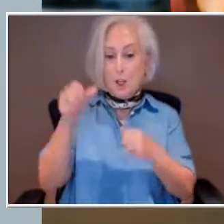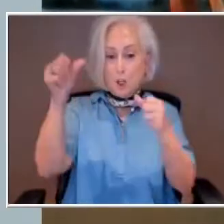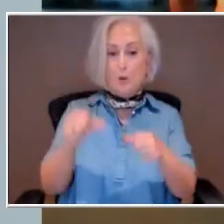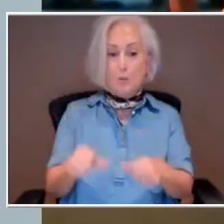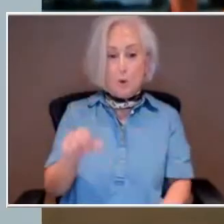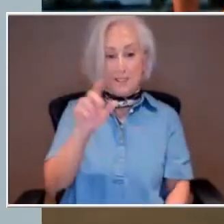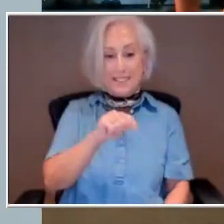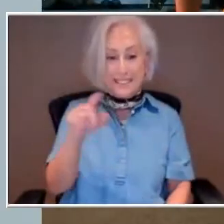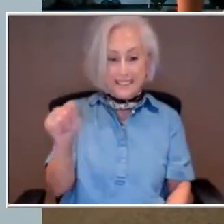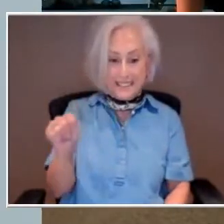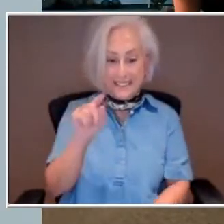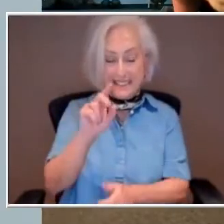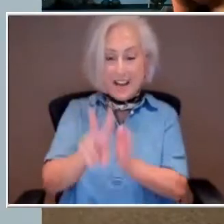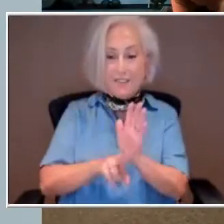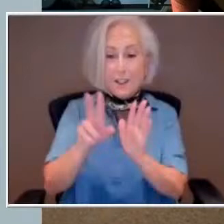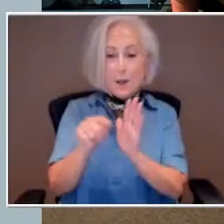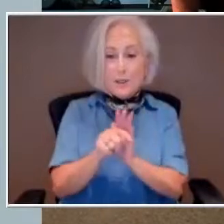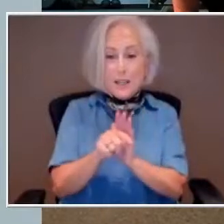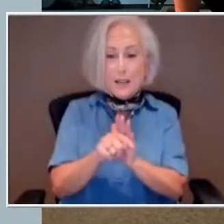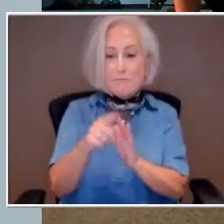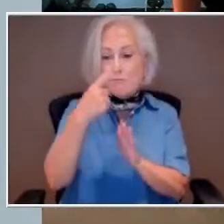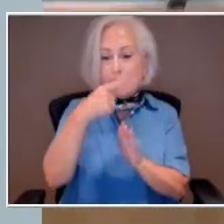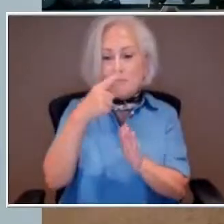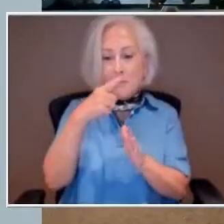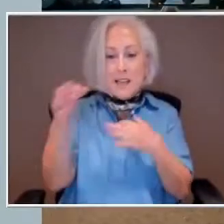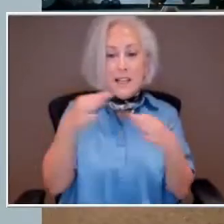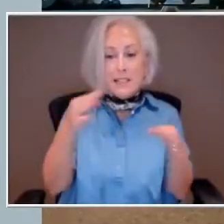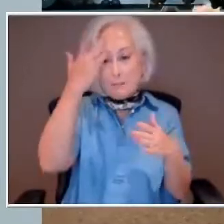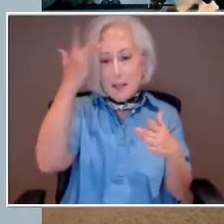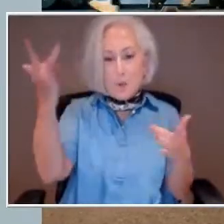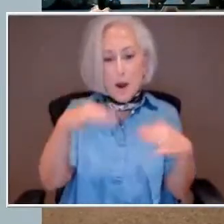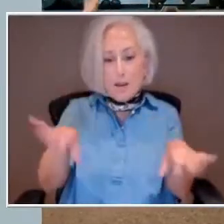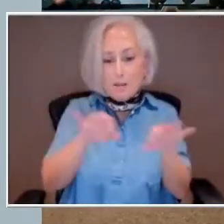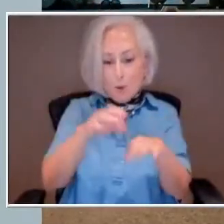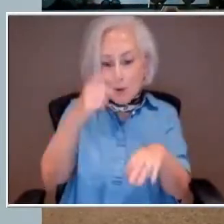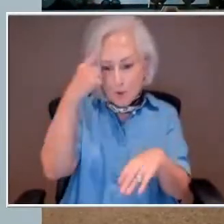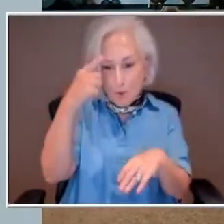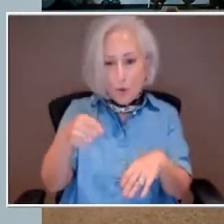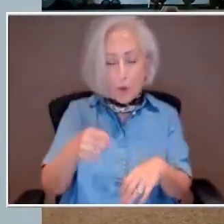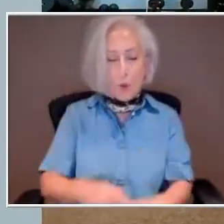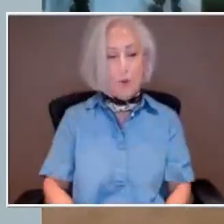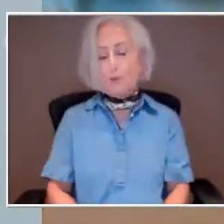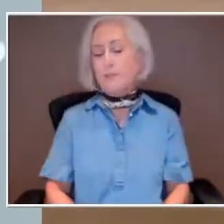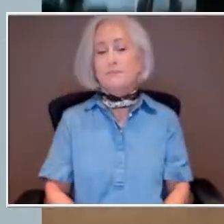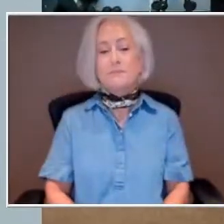videos. Explain why this was so important for you to do.